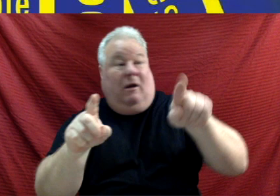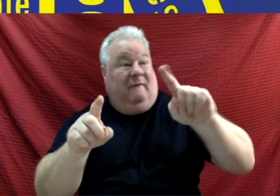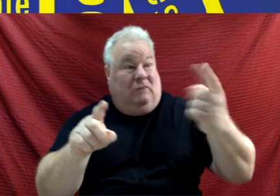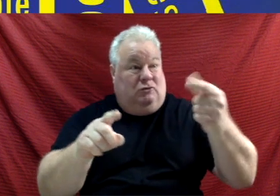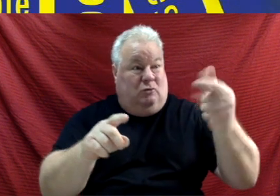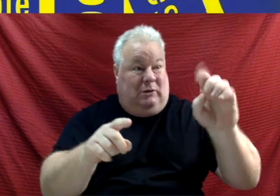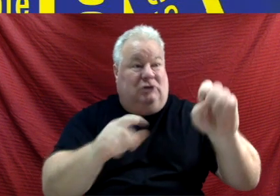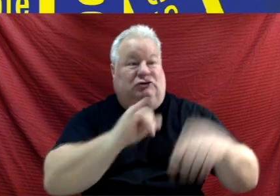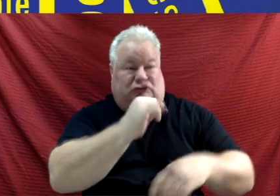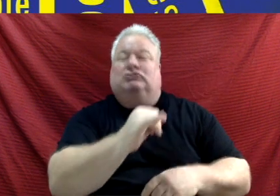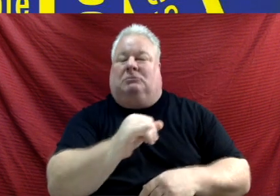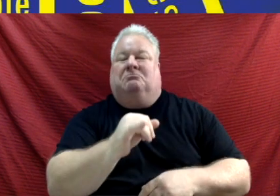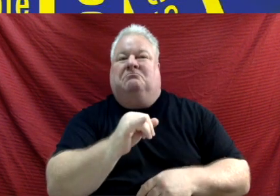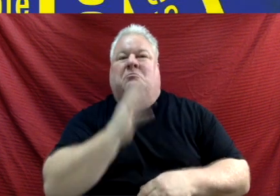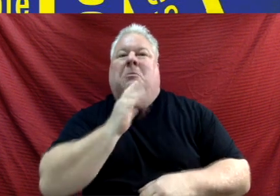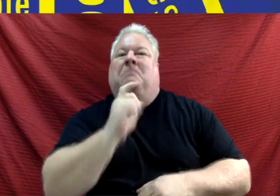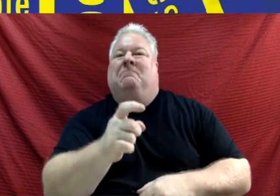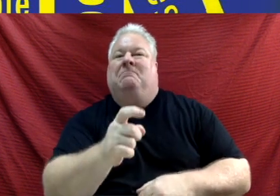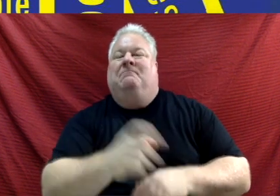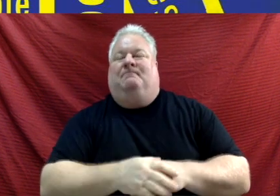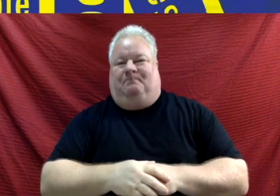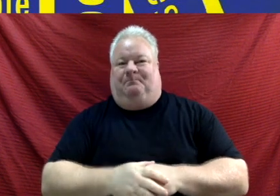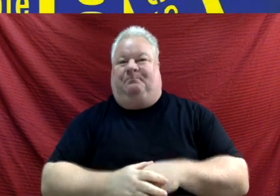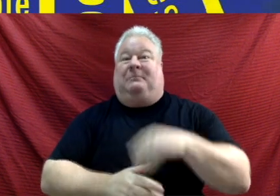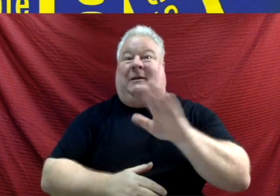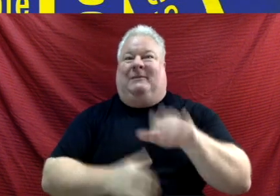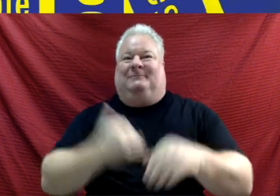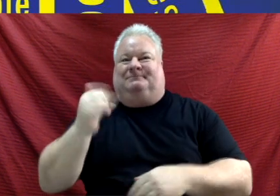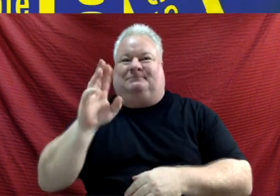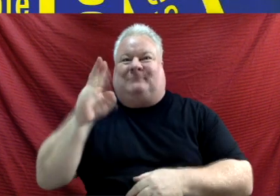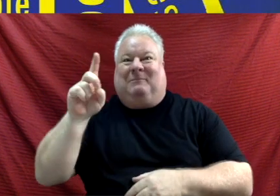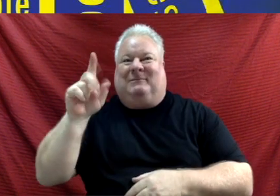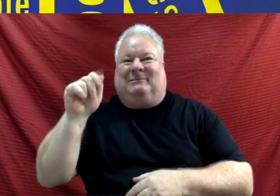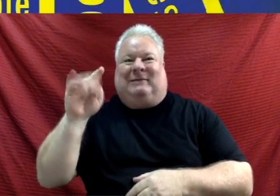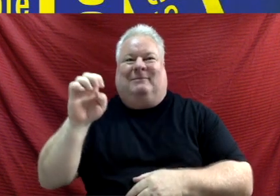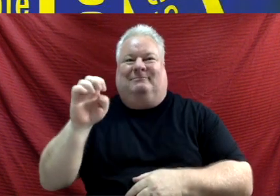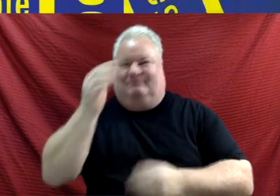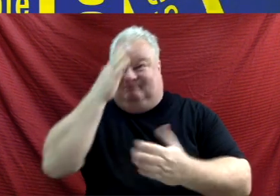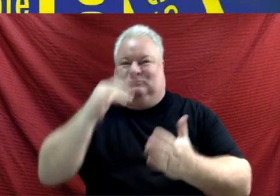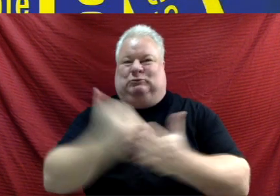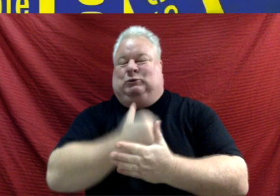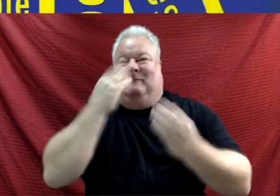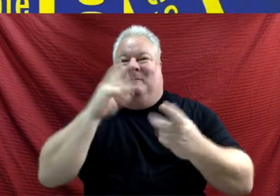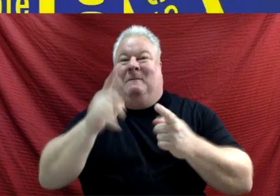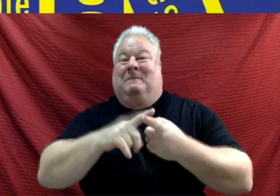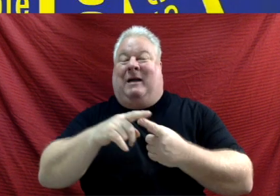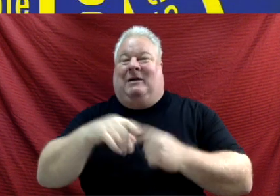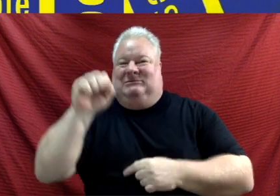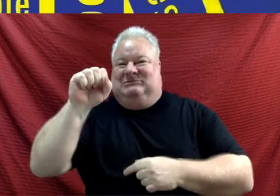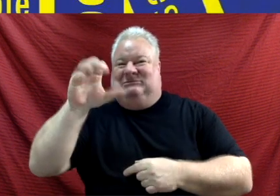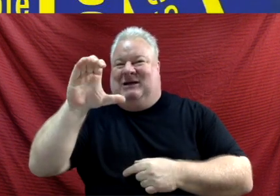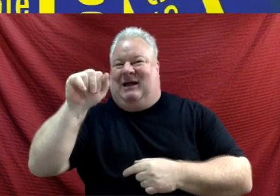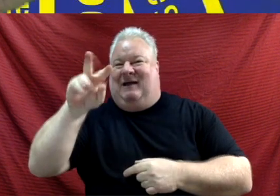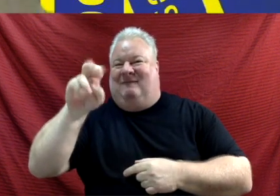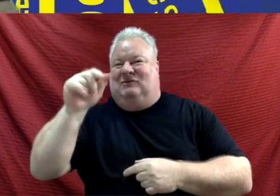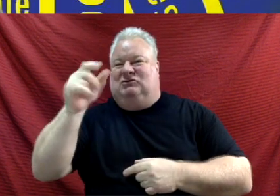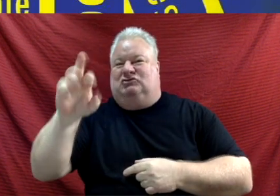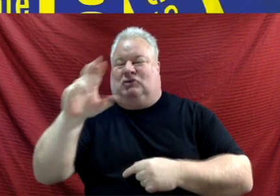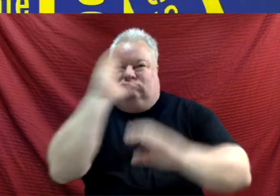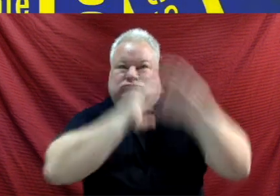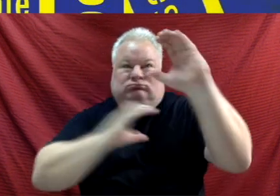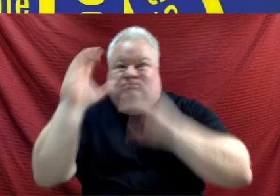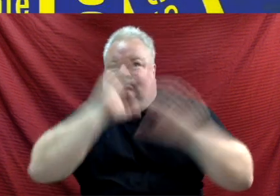current Gigi grade level. An update on our scavenger hunt. I want to